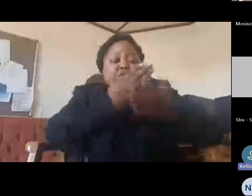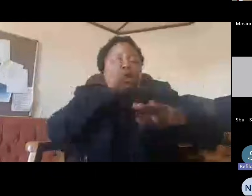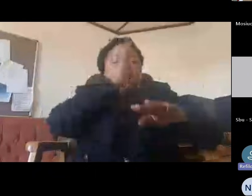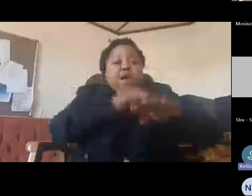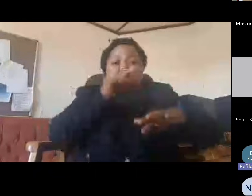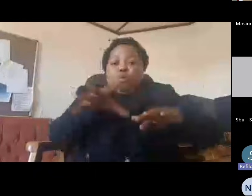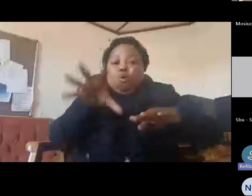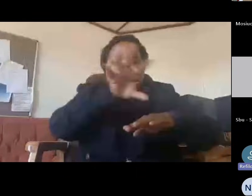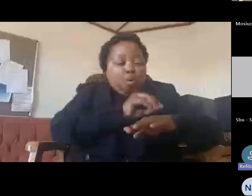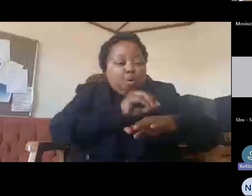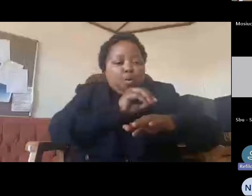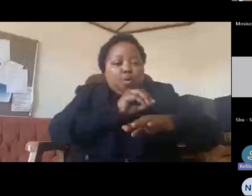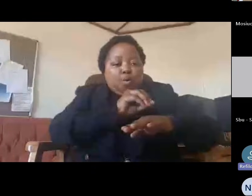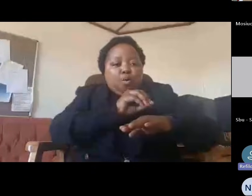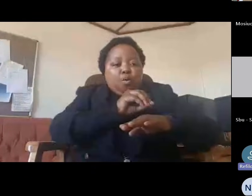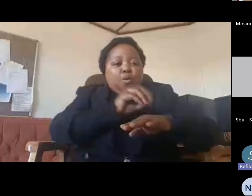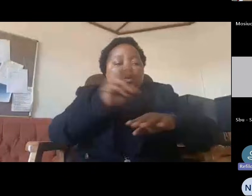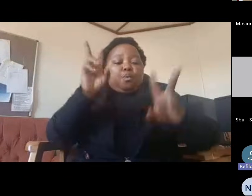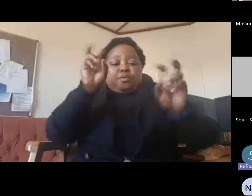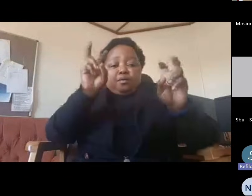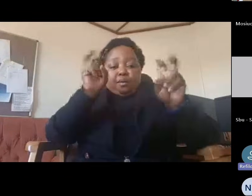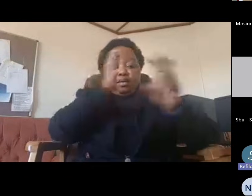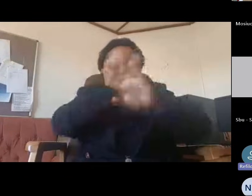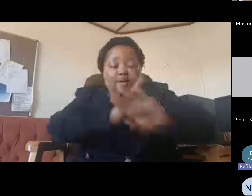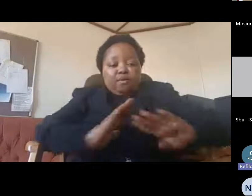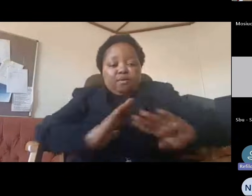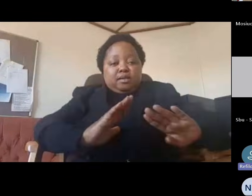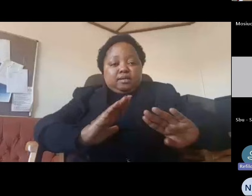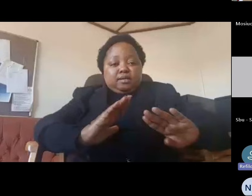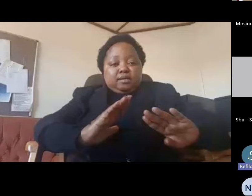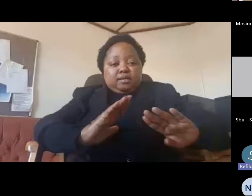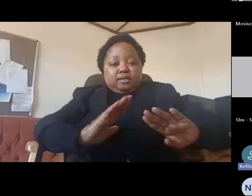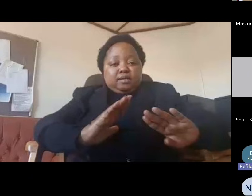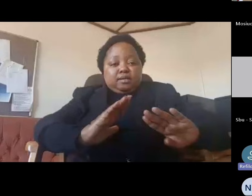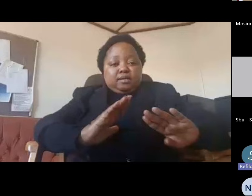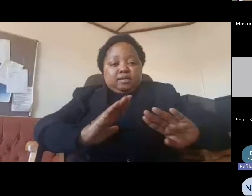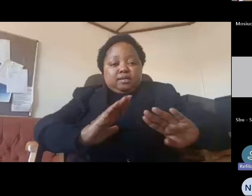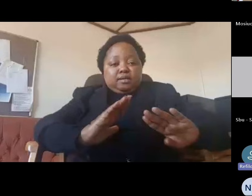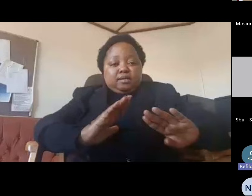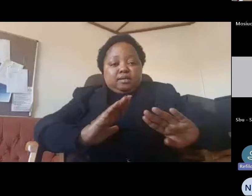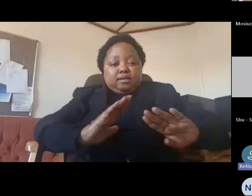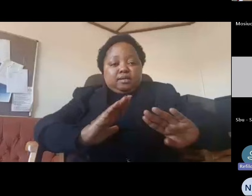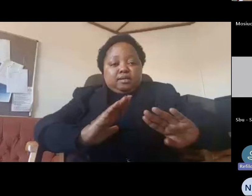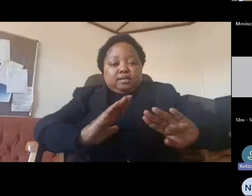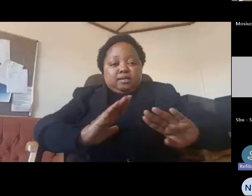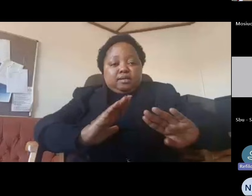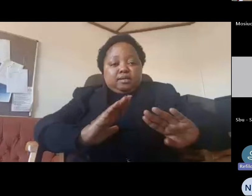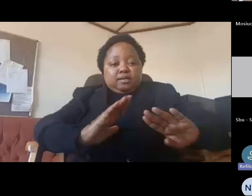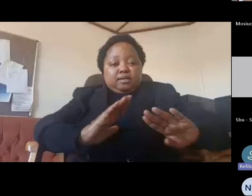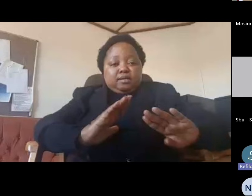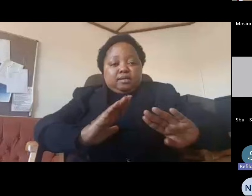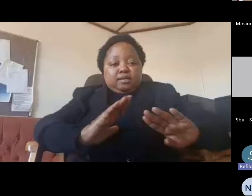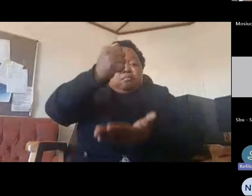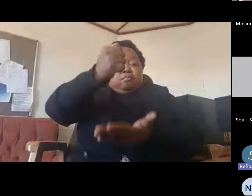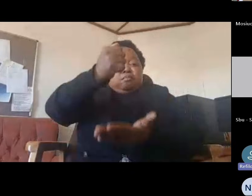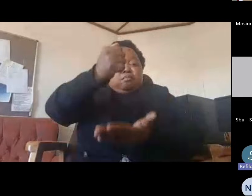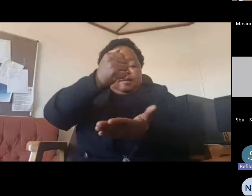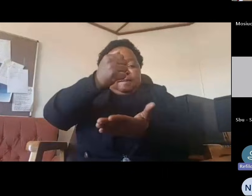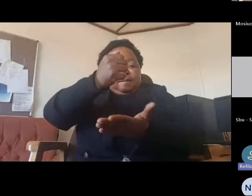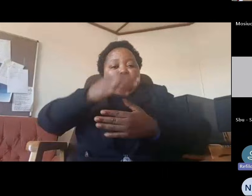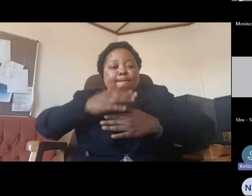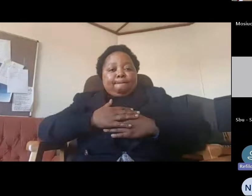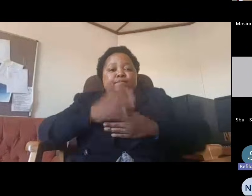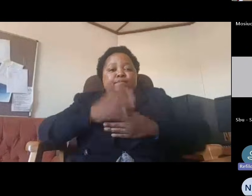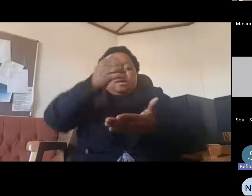all thematic areas. So that is why I will say allocating a particular budget for inclusion, for reasonable accommodation